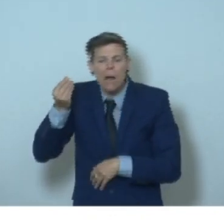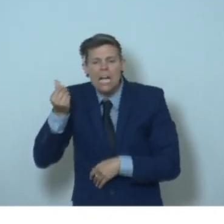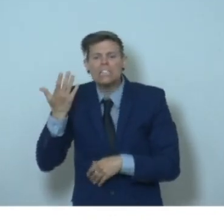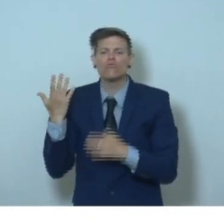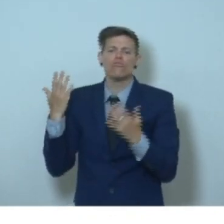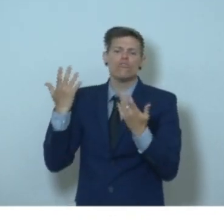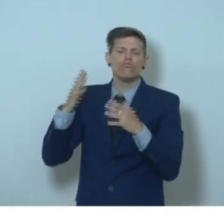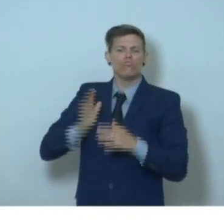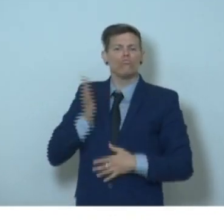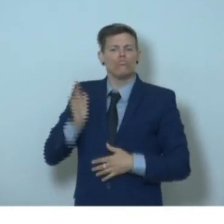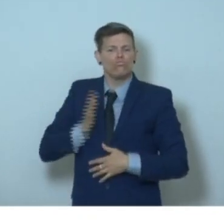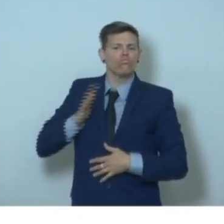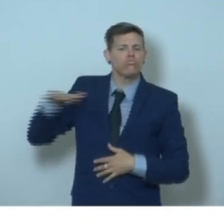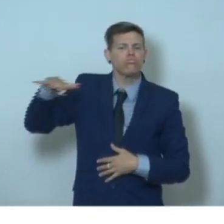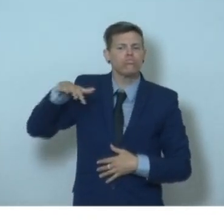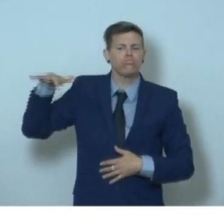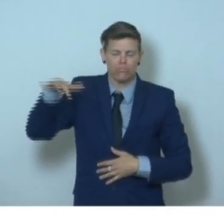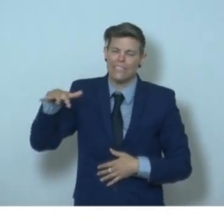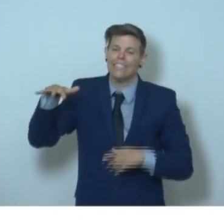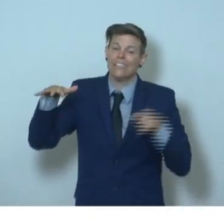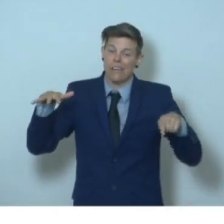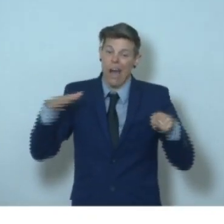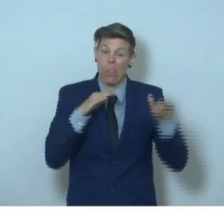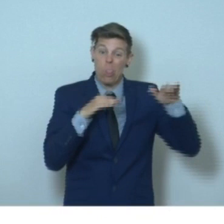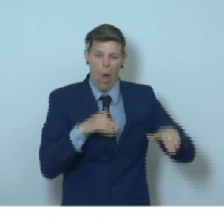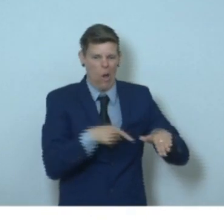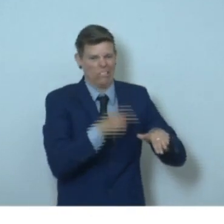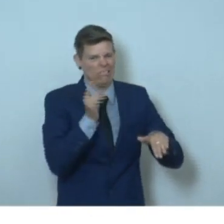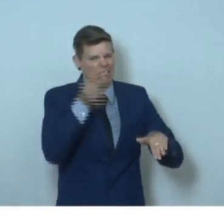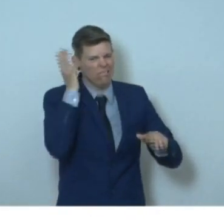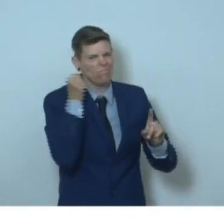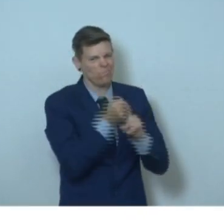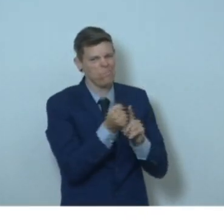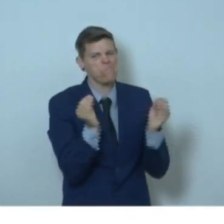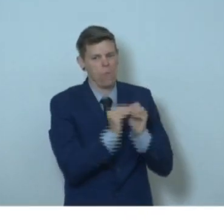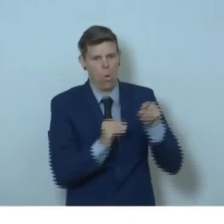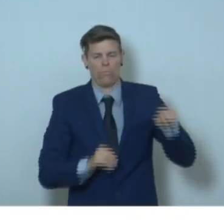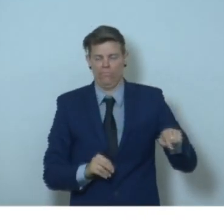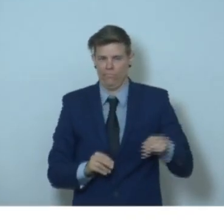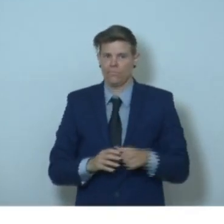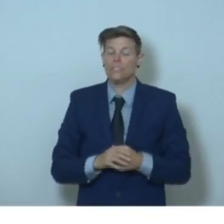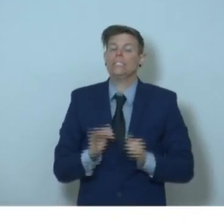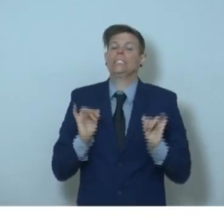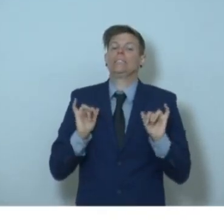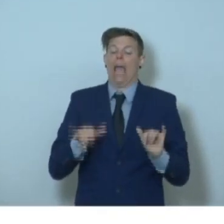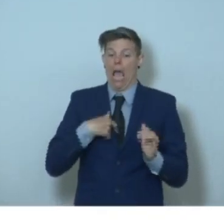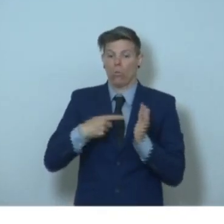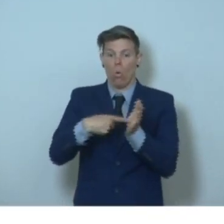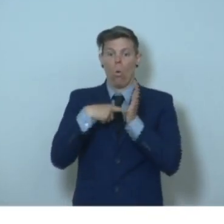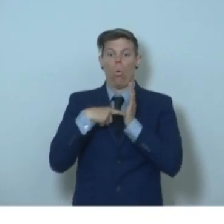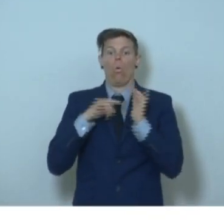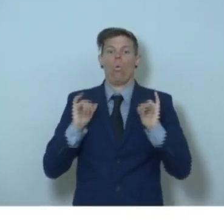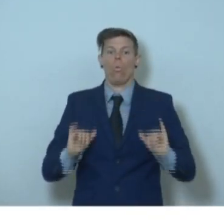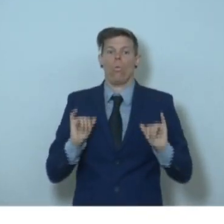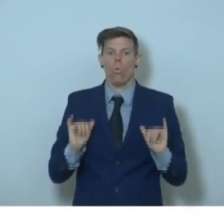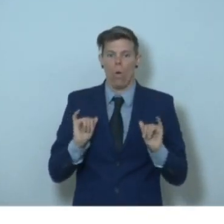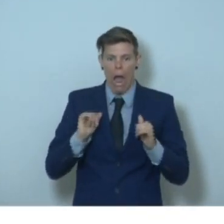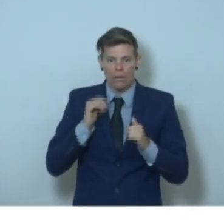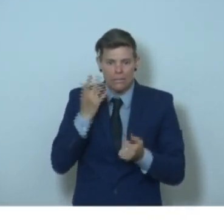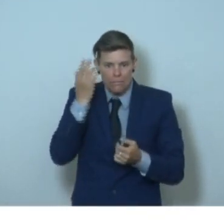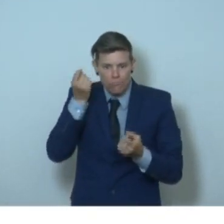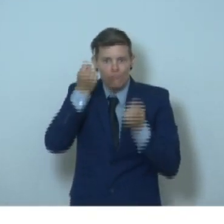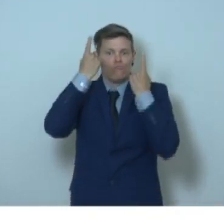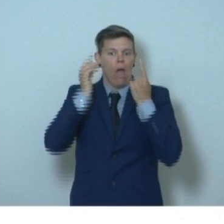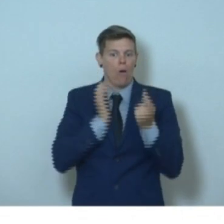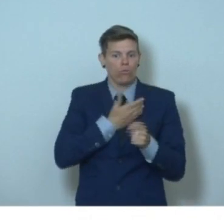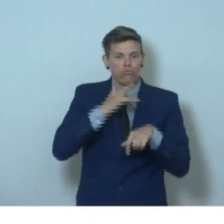And so we take a lot of, I certainly take for granted the resources I have, like running water and